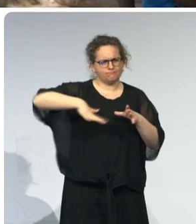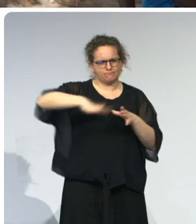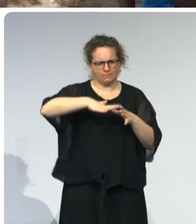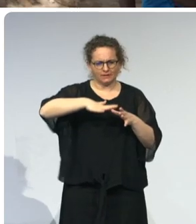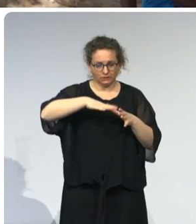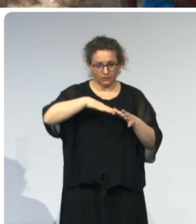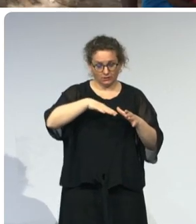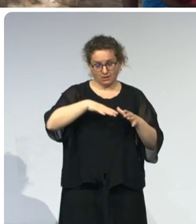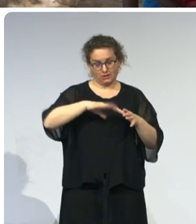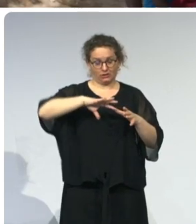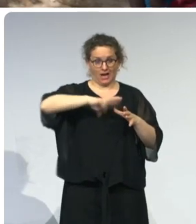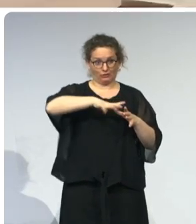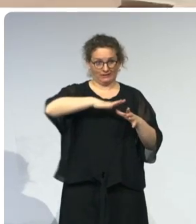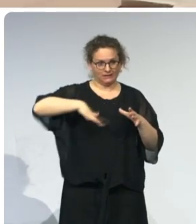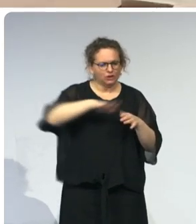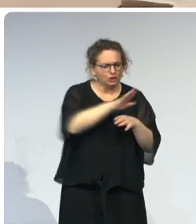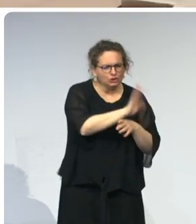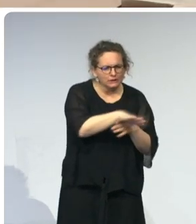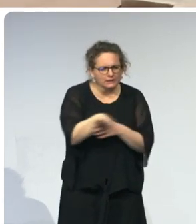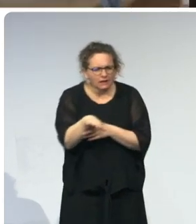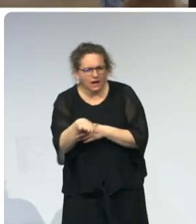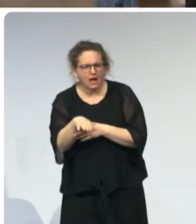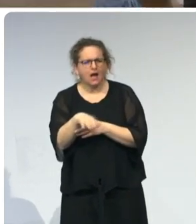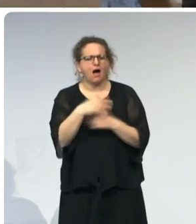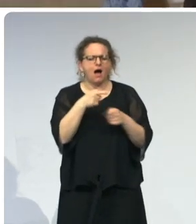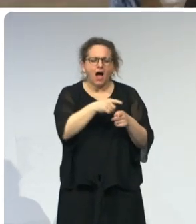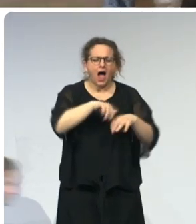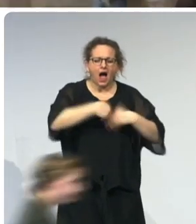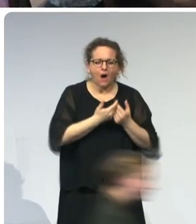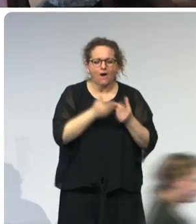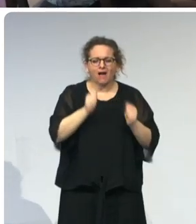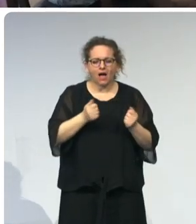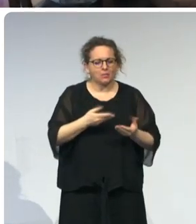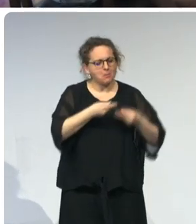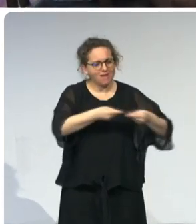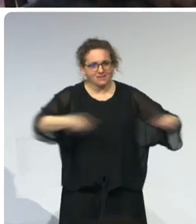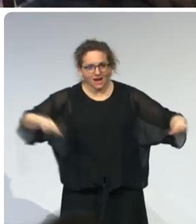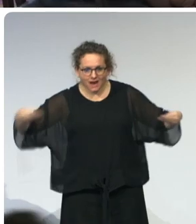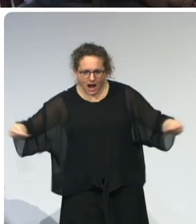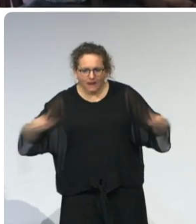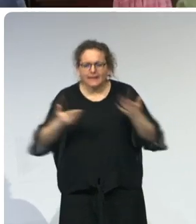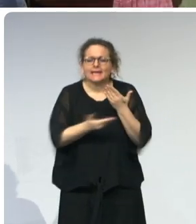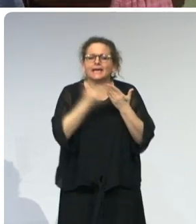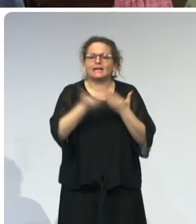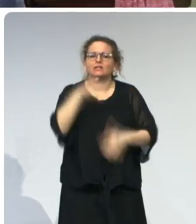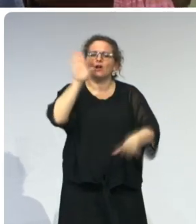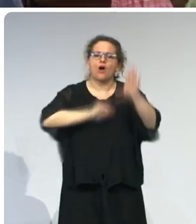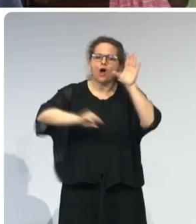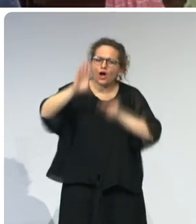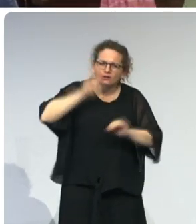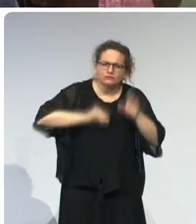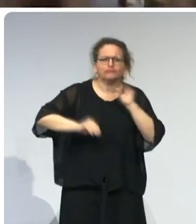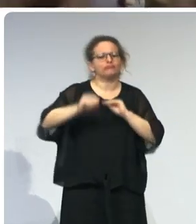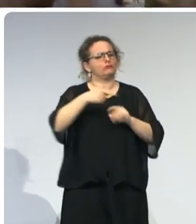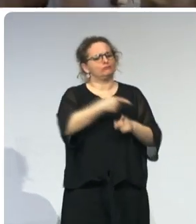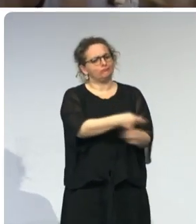and creates low-cost learning materials to make education more inclusive for children with disabilities.